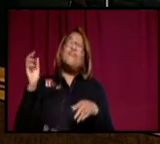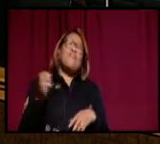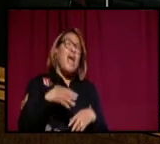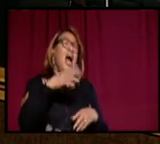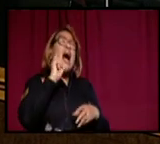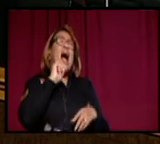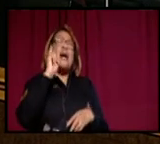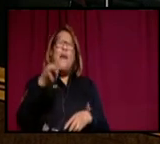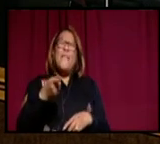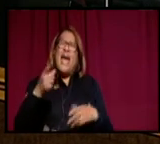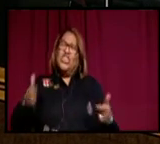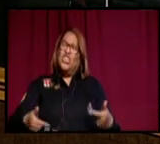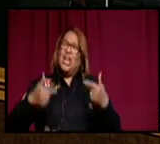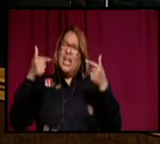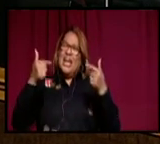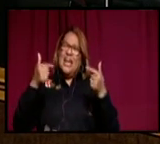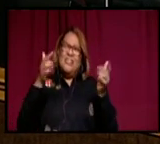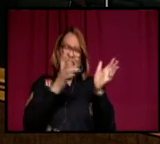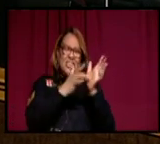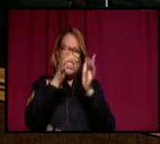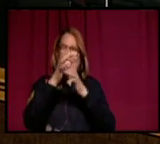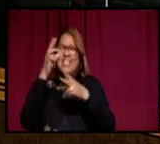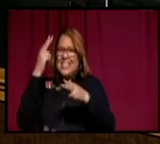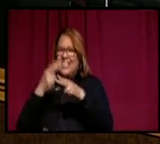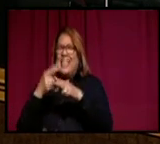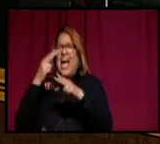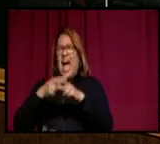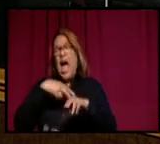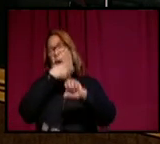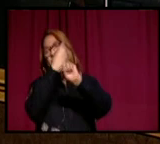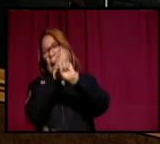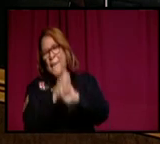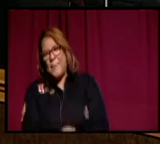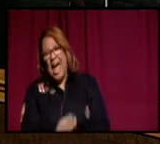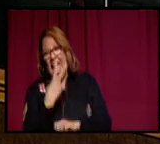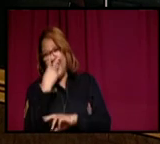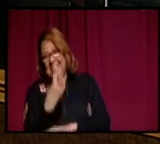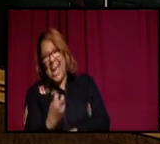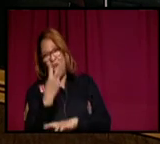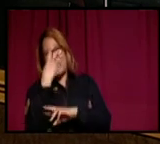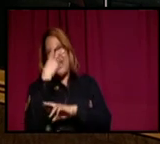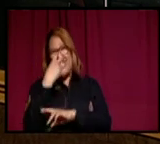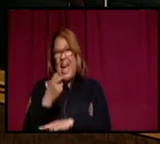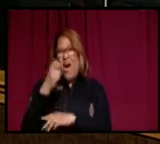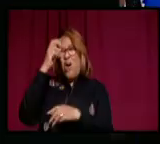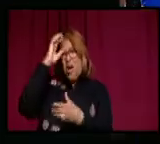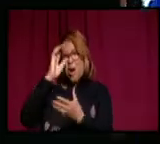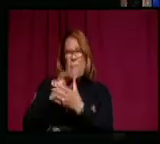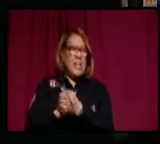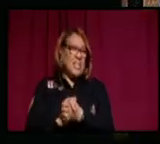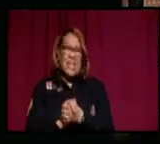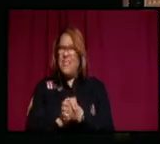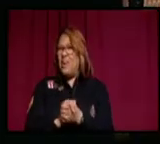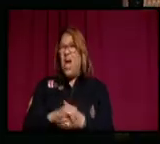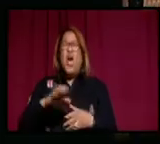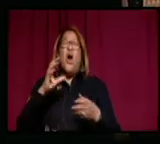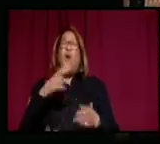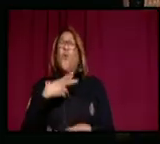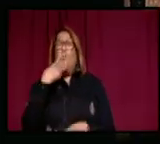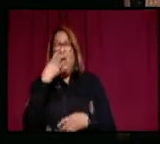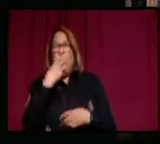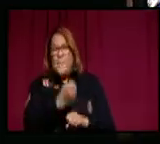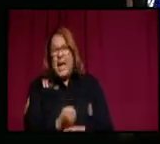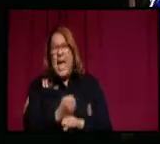I command you to live in the name of Jesus. And I bind doubt and unbelief. We bind doubt and unbelief. We bind the strong man of